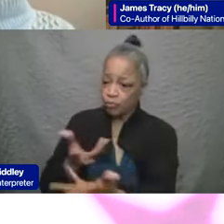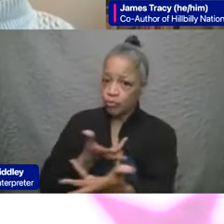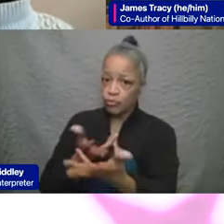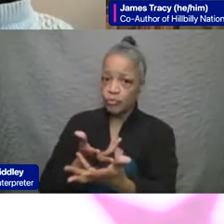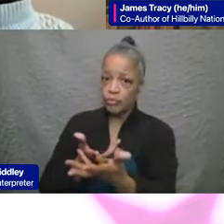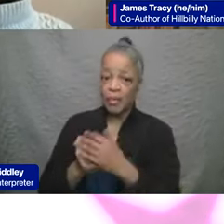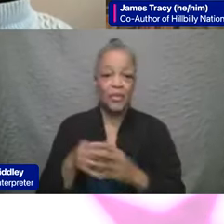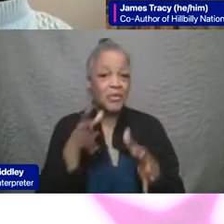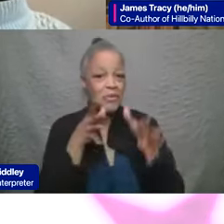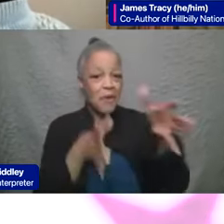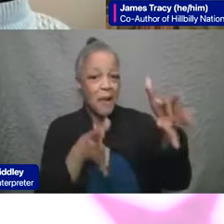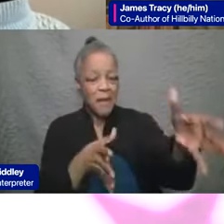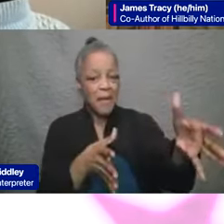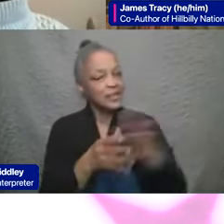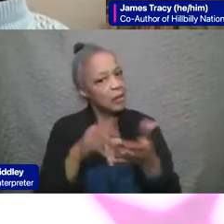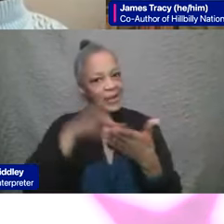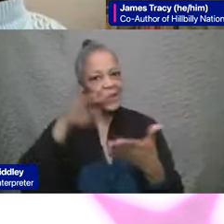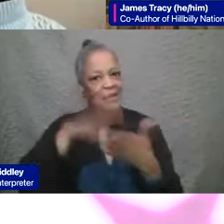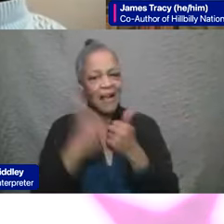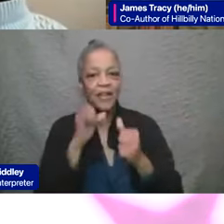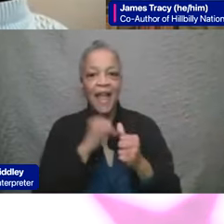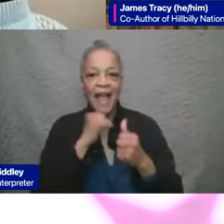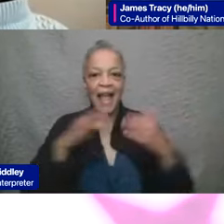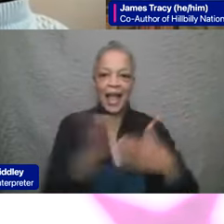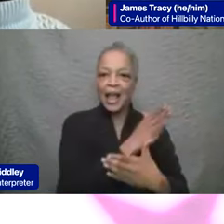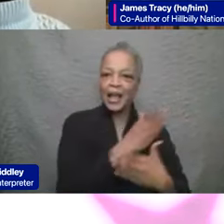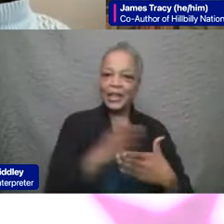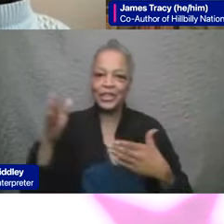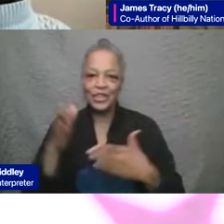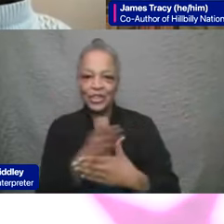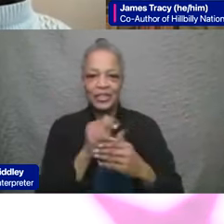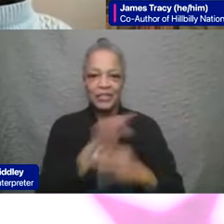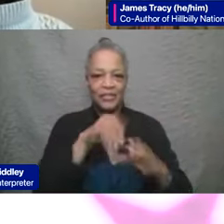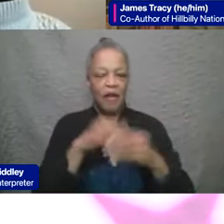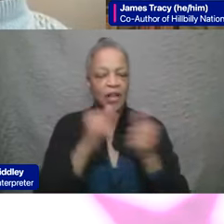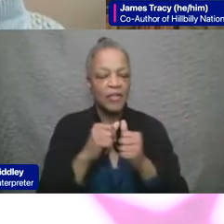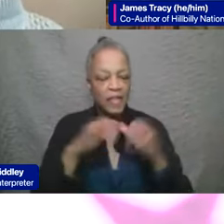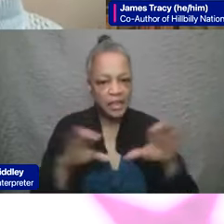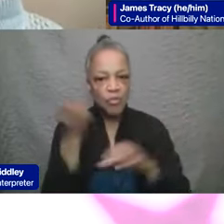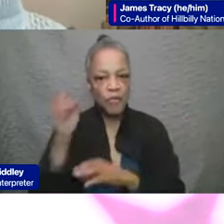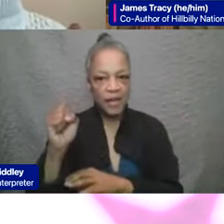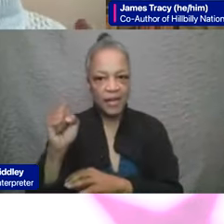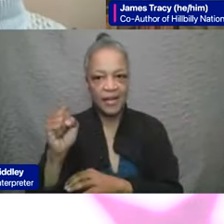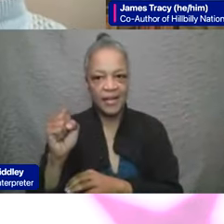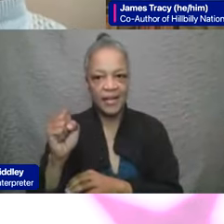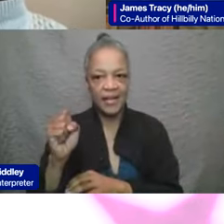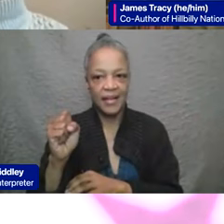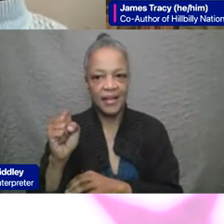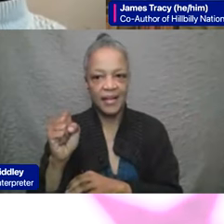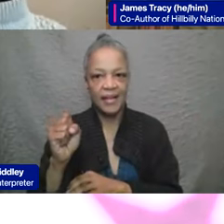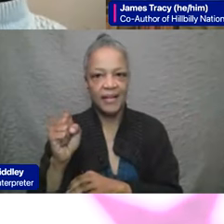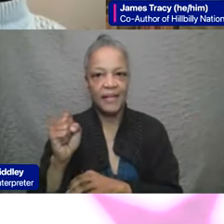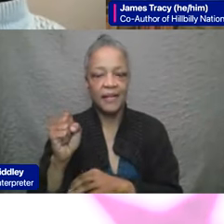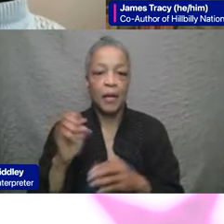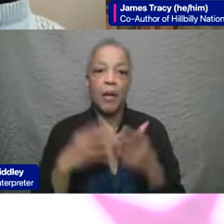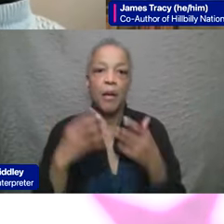the grandparents. I mean, every age was involved in this move, is involved in this movement. And it moved huge